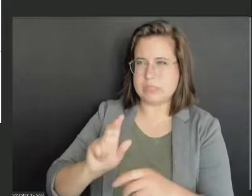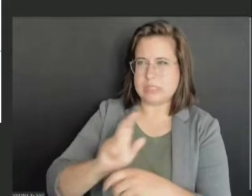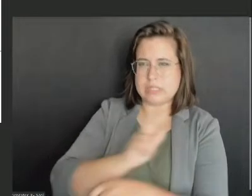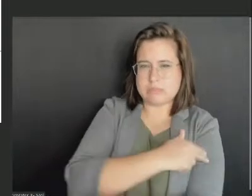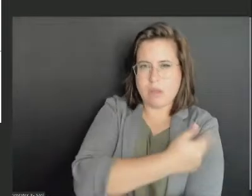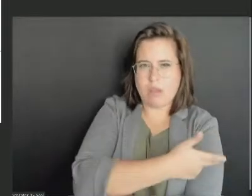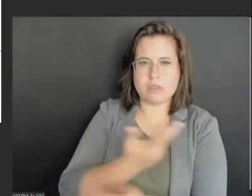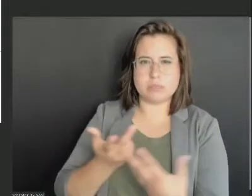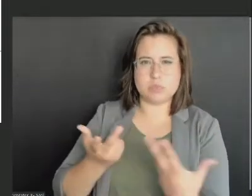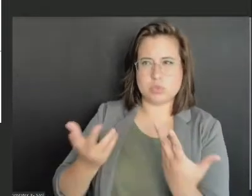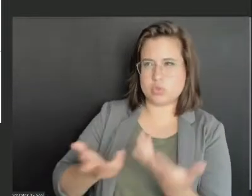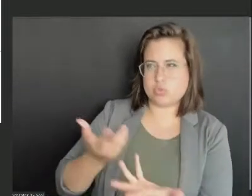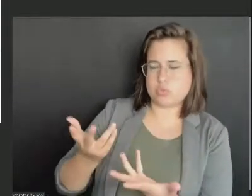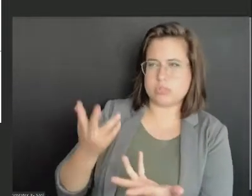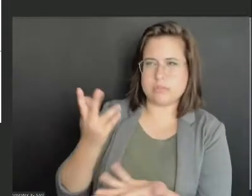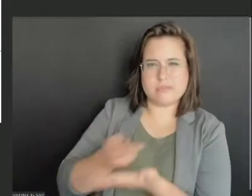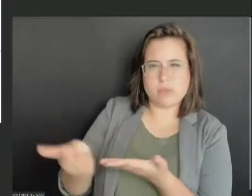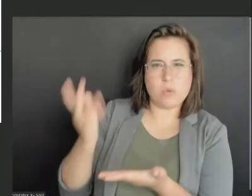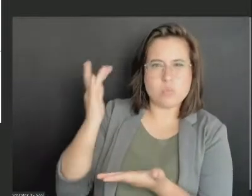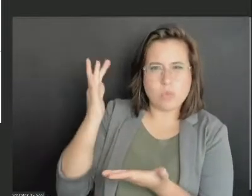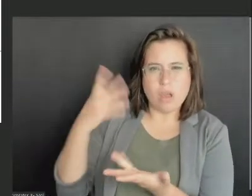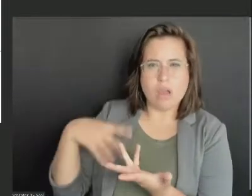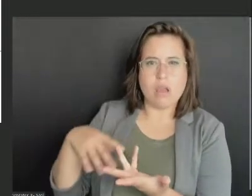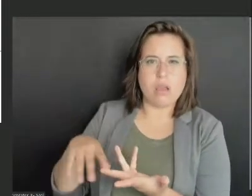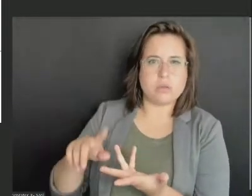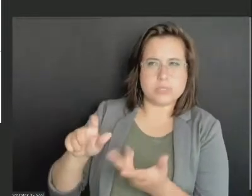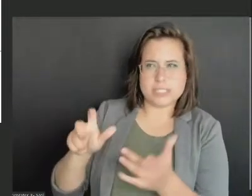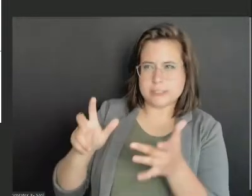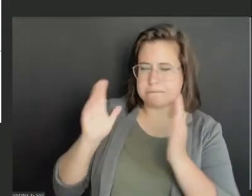them viable and continue their important mission.